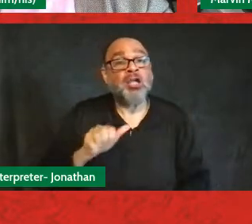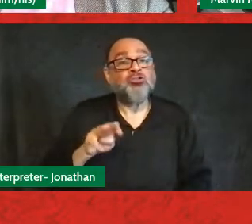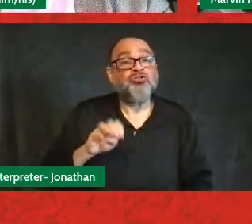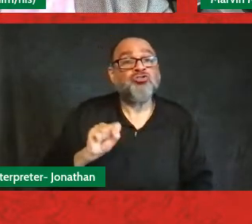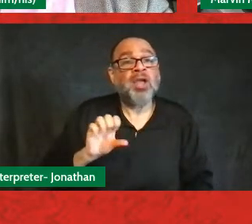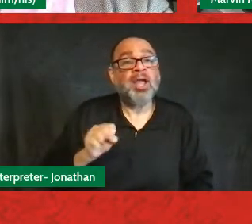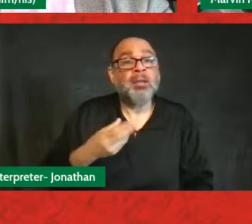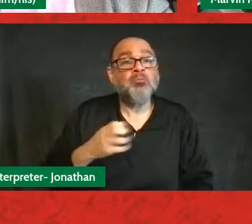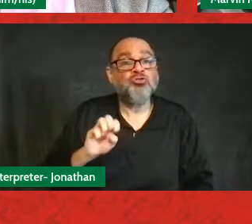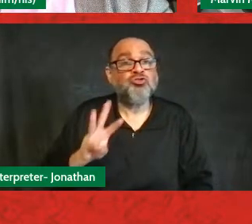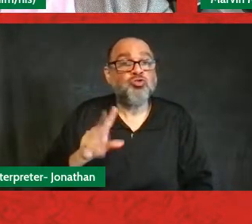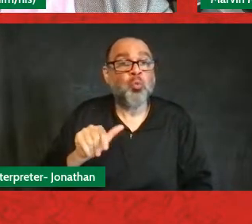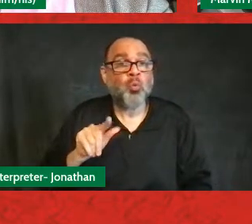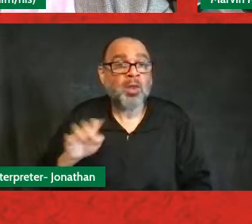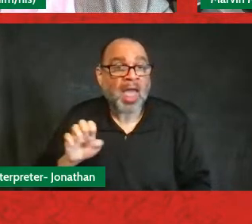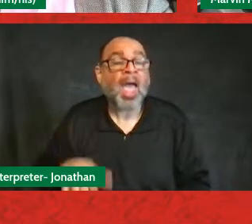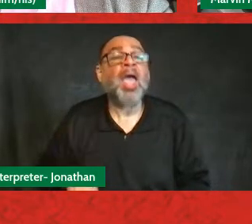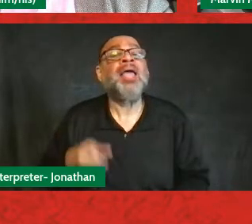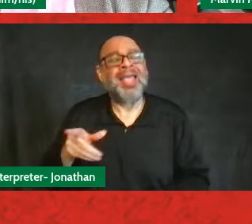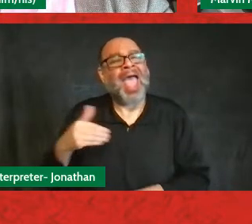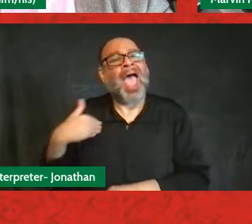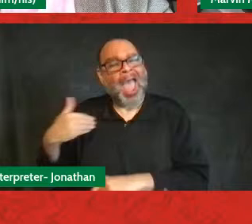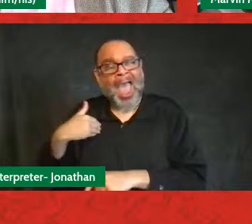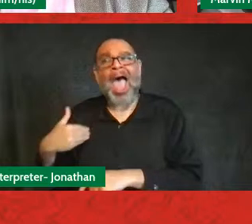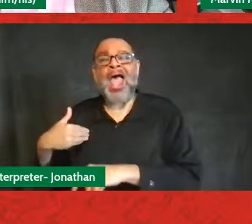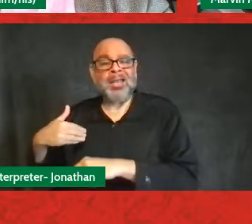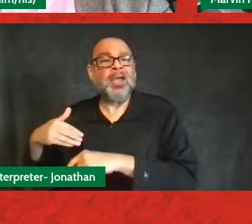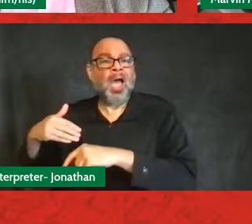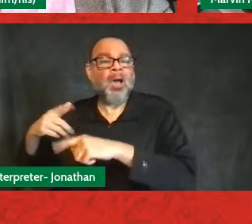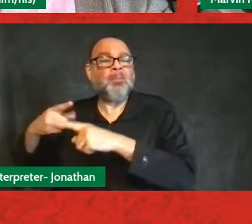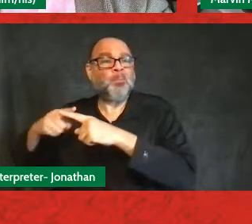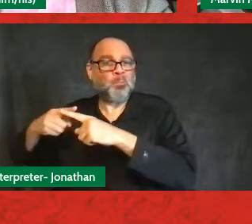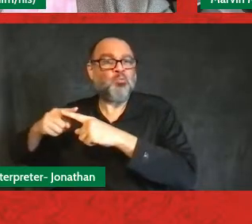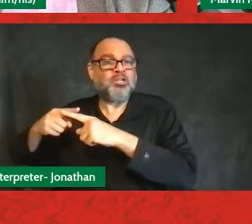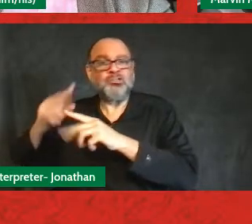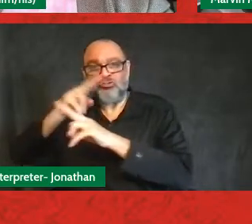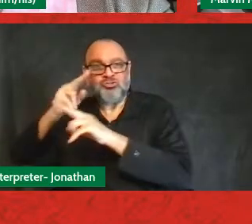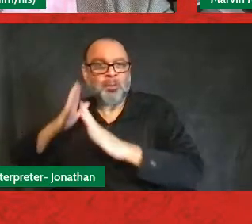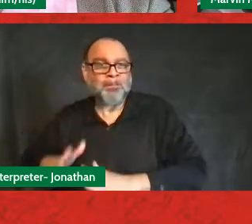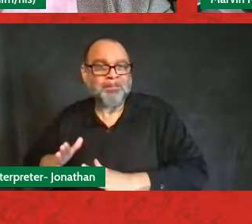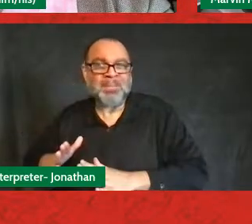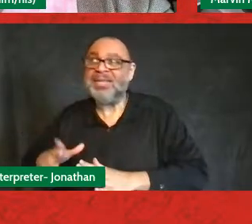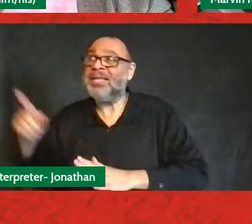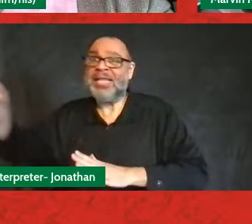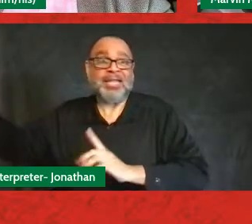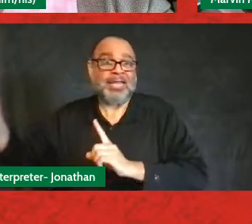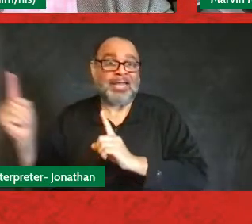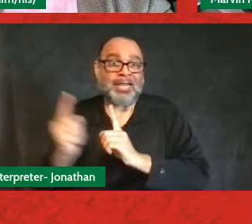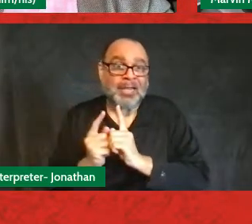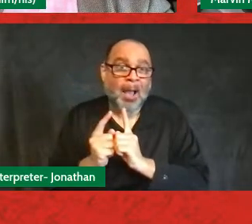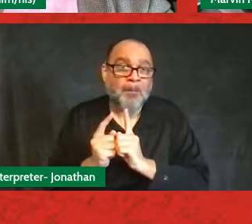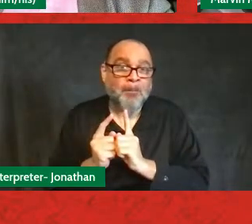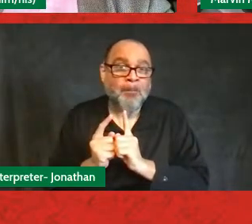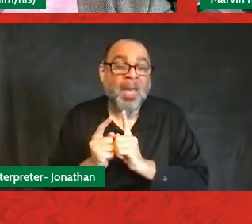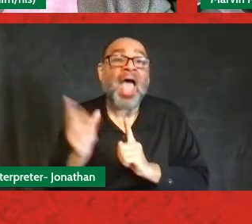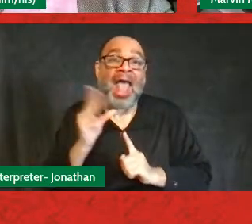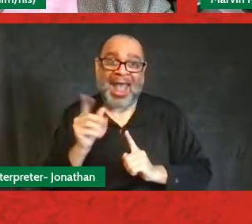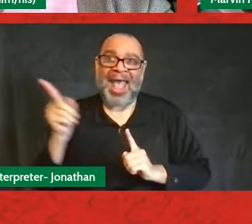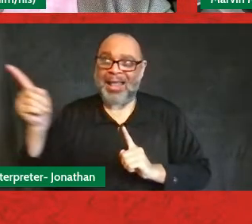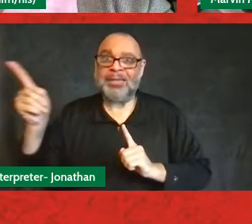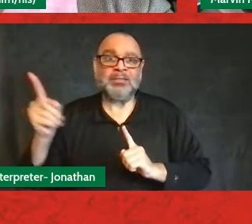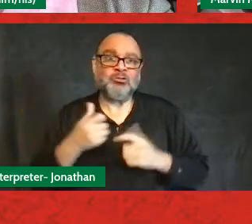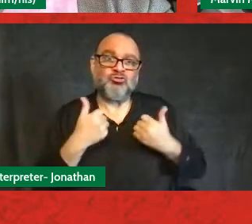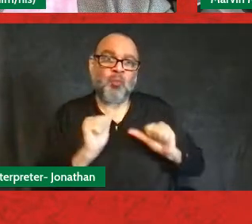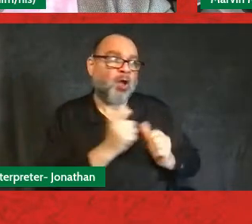British comedian named Charles Matthews came for him and basically ruined, at least tried to ruin